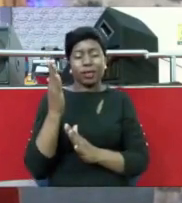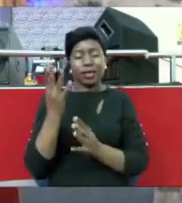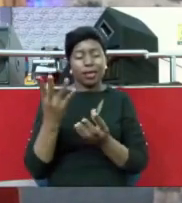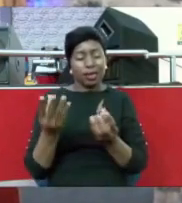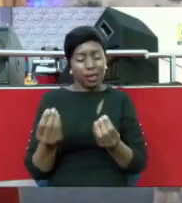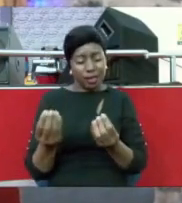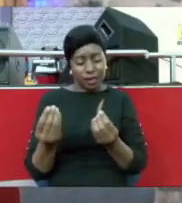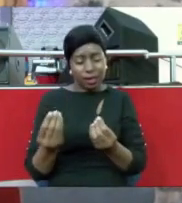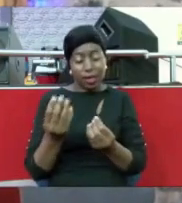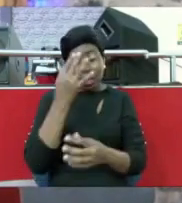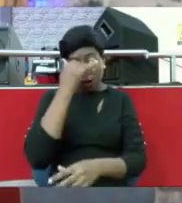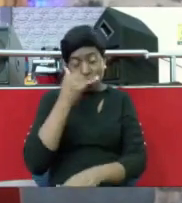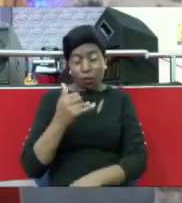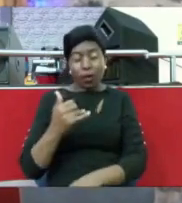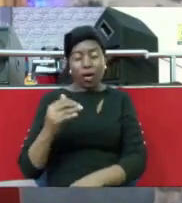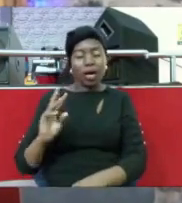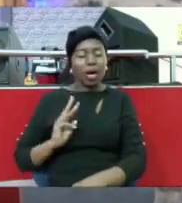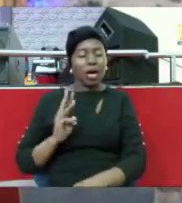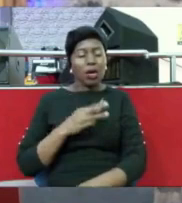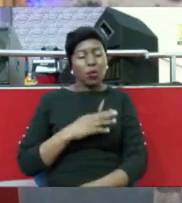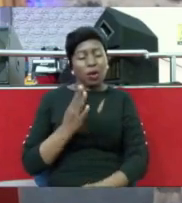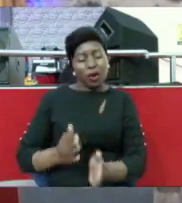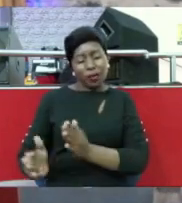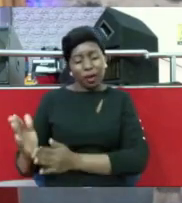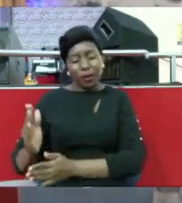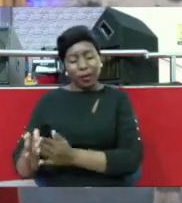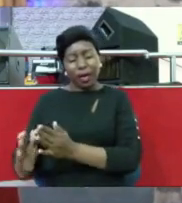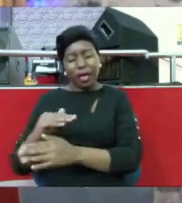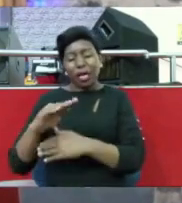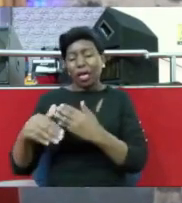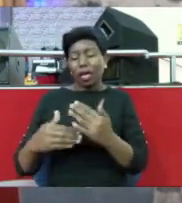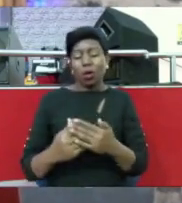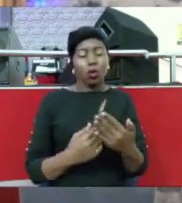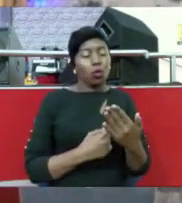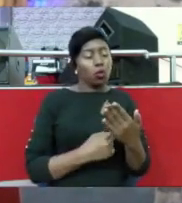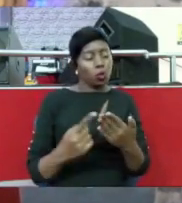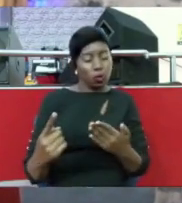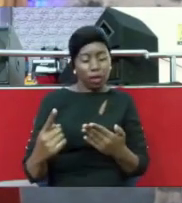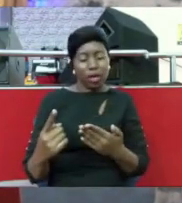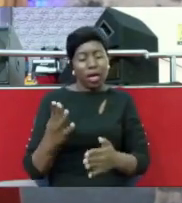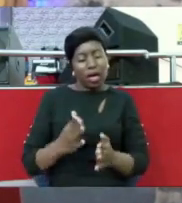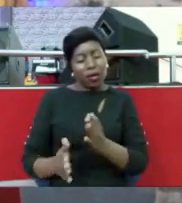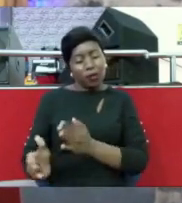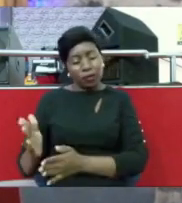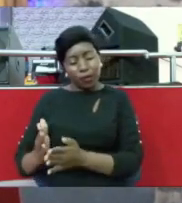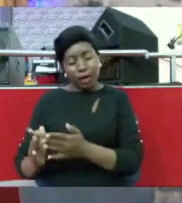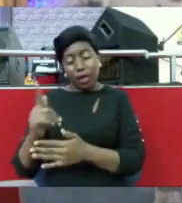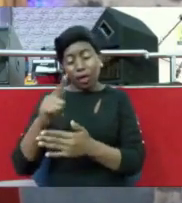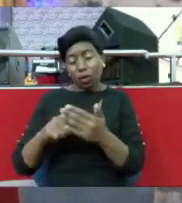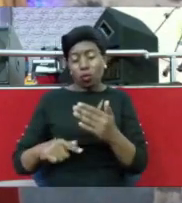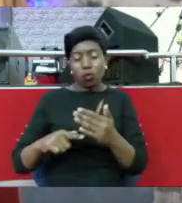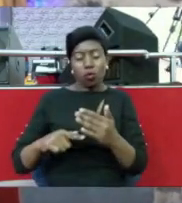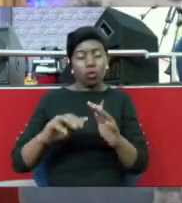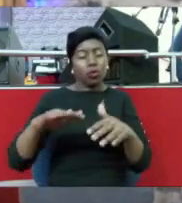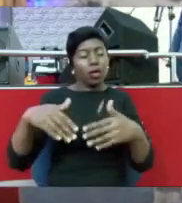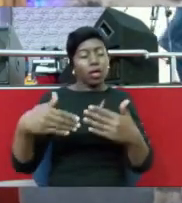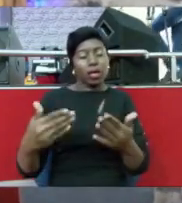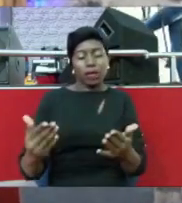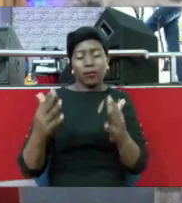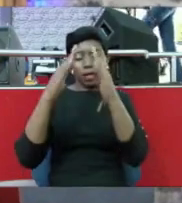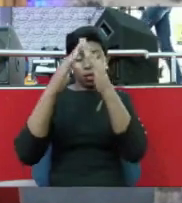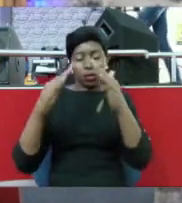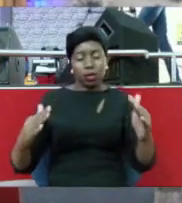we have already set it the whole week. Kwa sababu ni wiki nzima tumejiandaa. And planned what we are bringing into the house of God. Tumeandaa kila ambacho